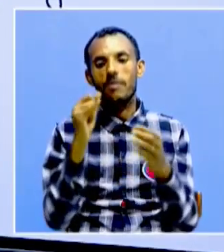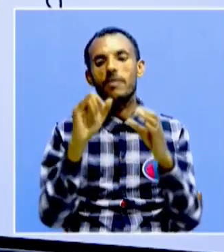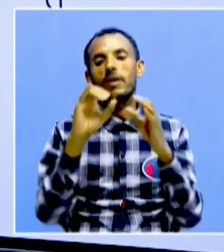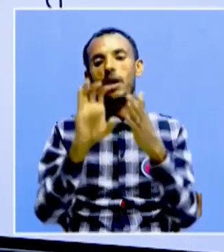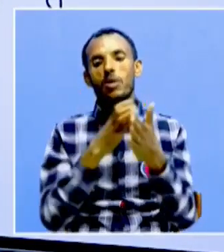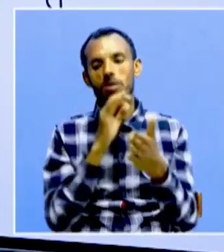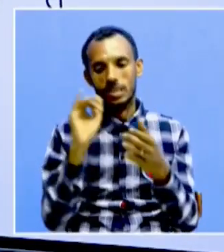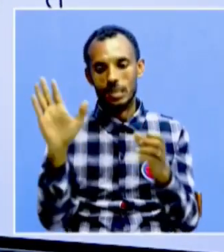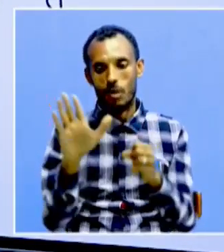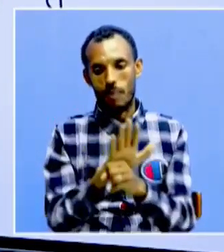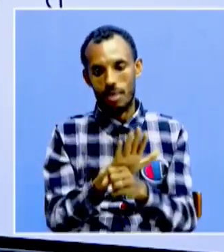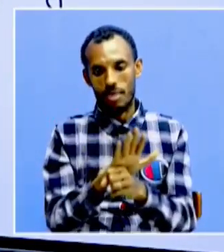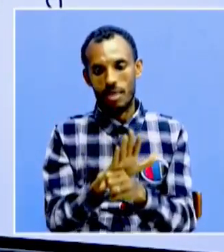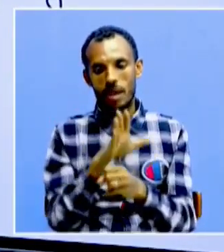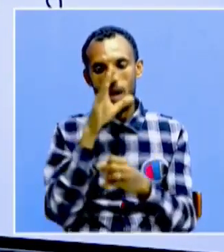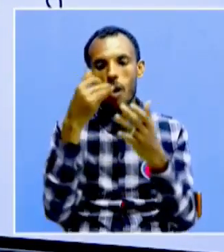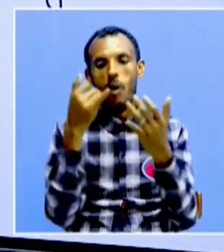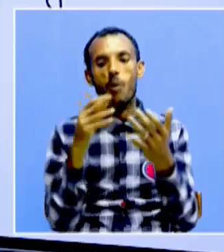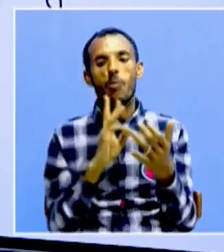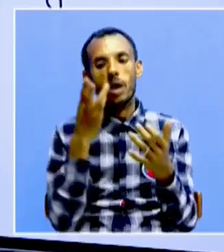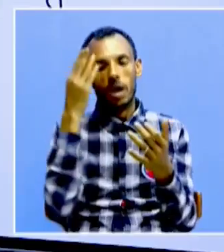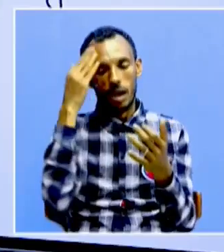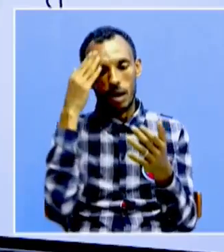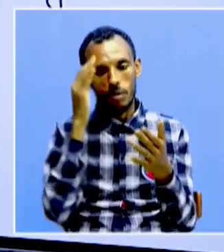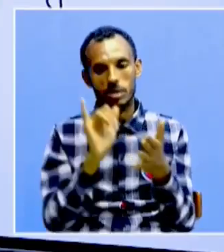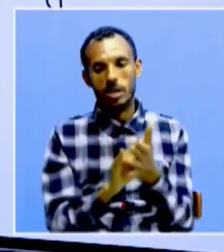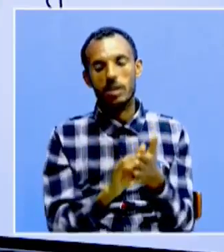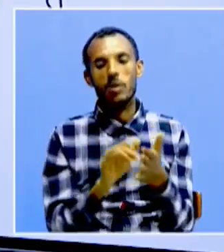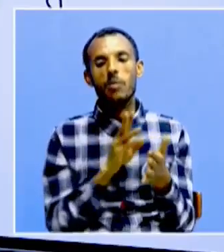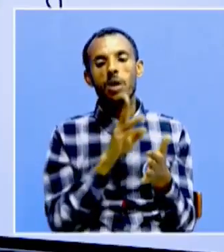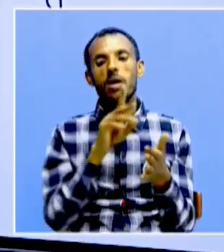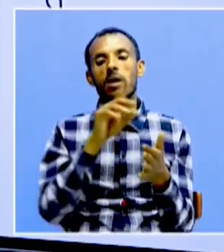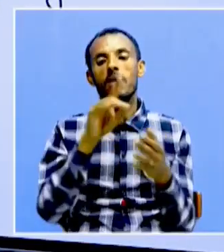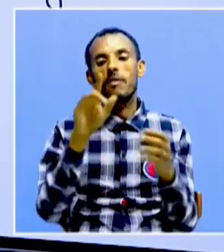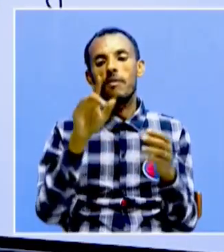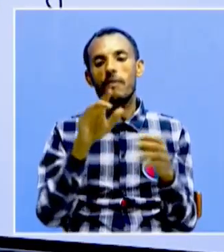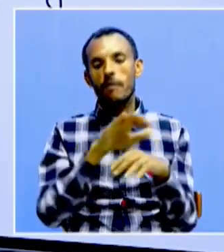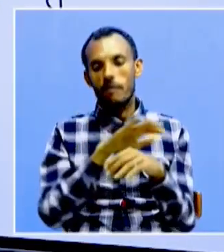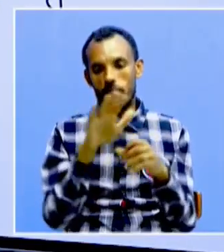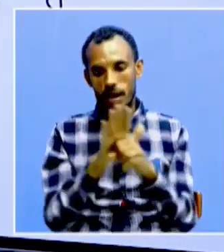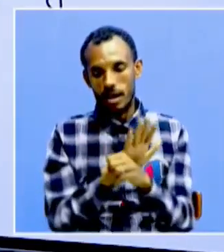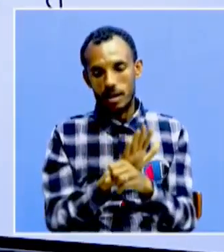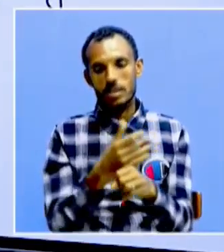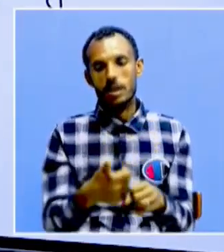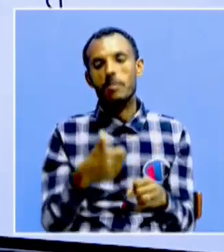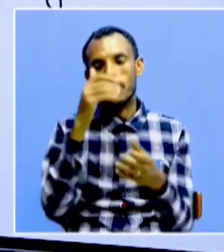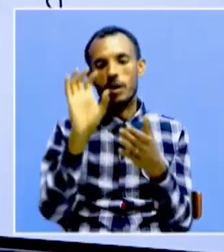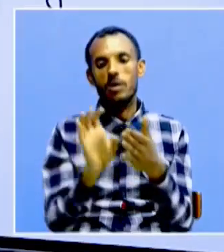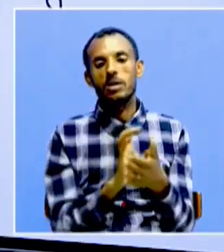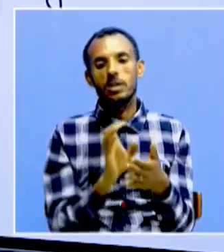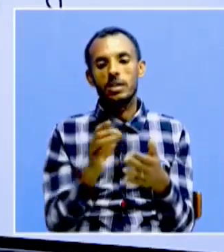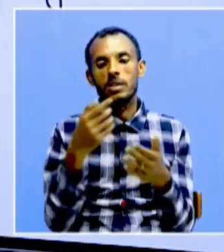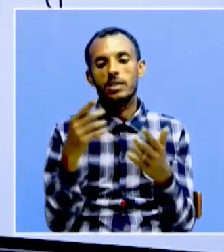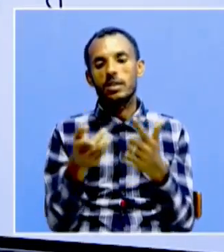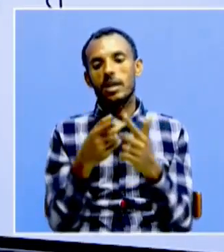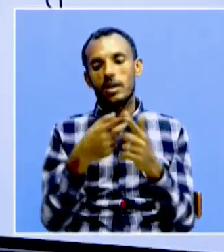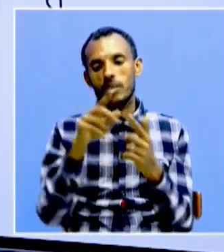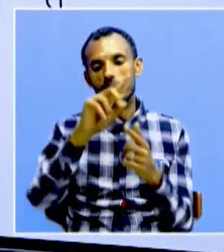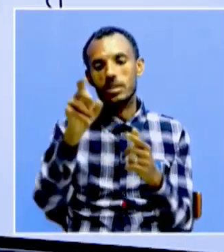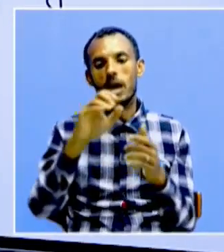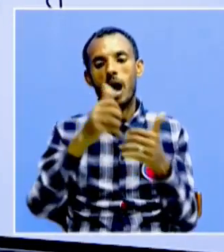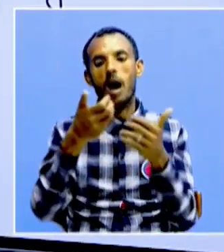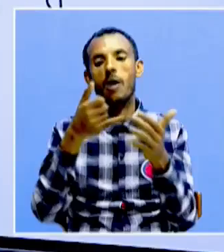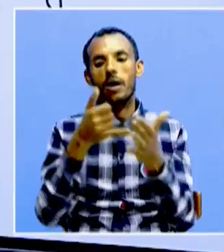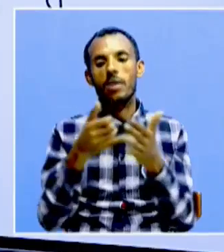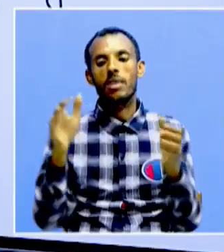clause is complete. Now we know that we are requested to fill for the main clause. All right. The second question, how is